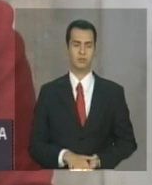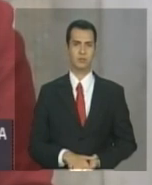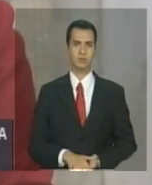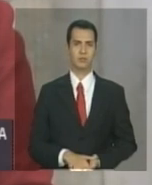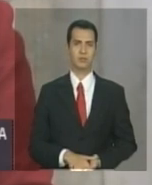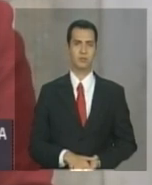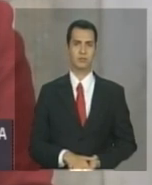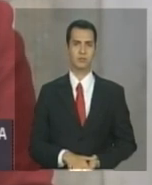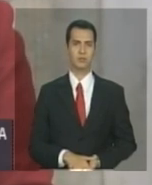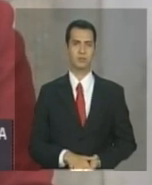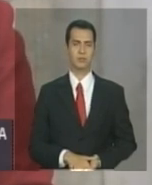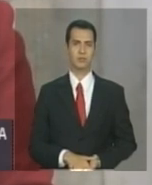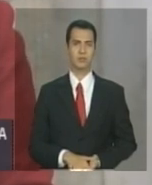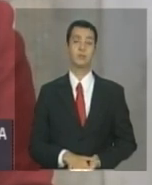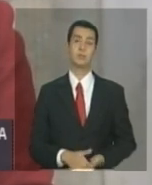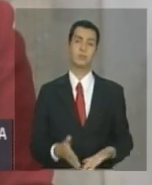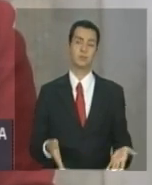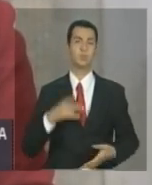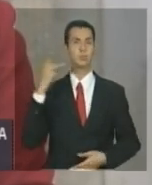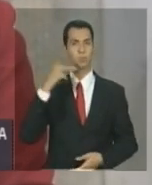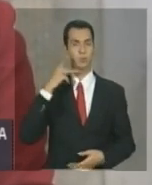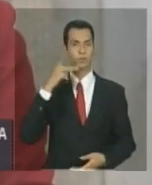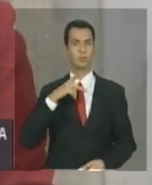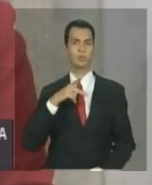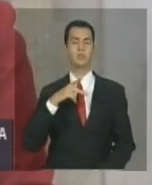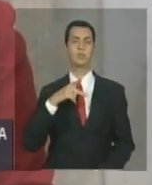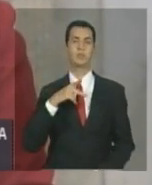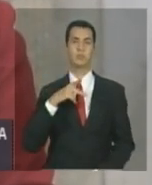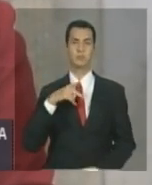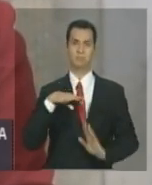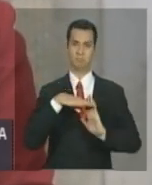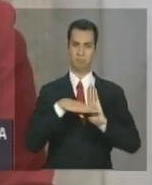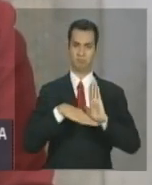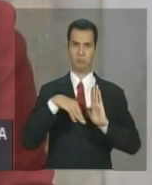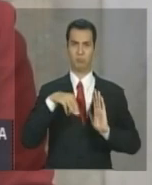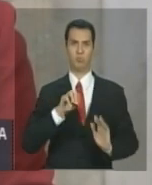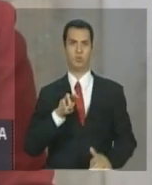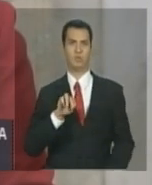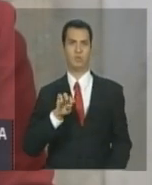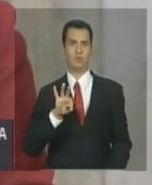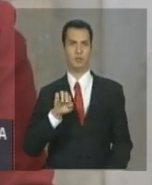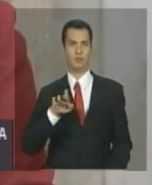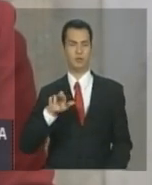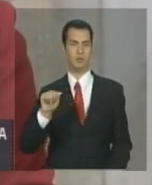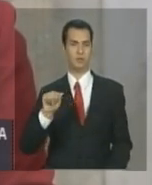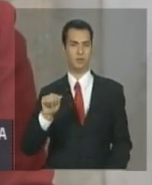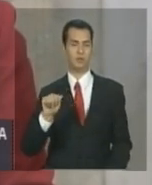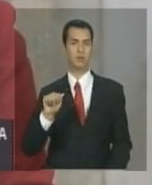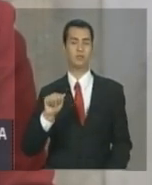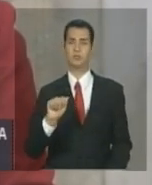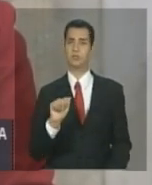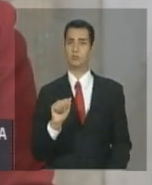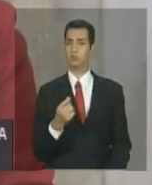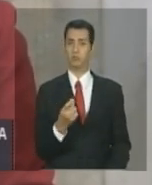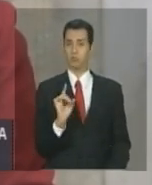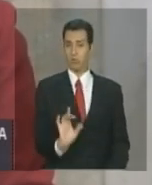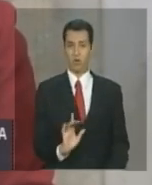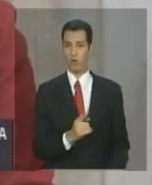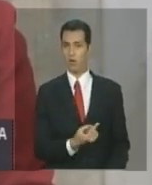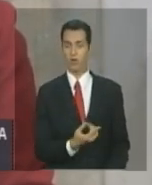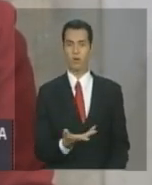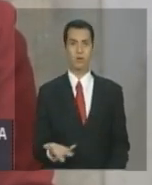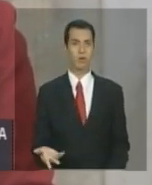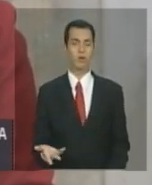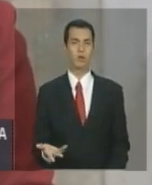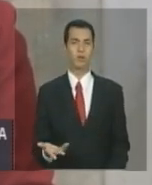investments. Essas políticas monetárias such expansionist solitárias monetary policies in of themselves in